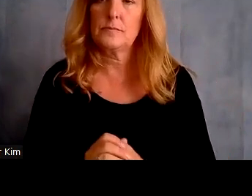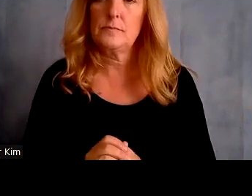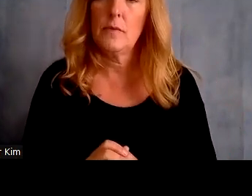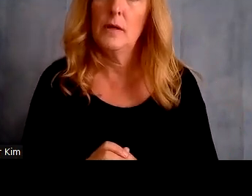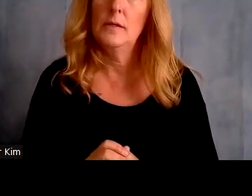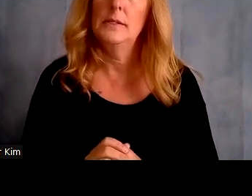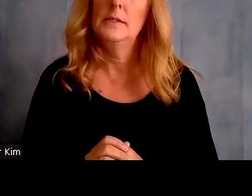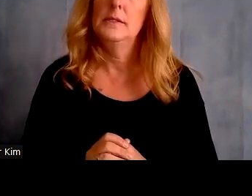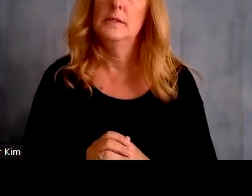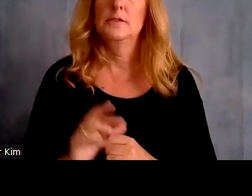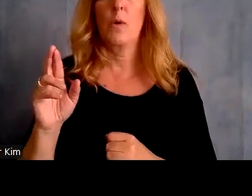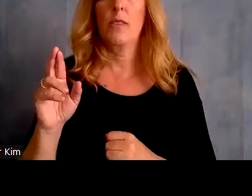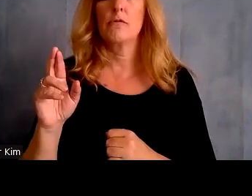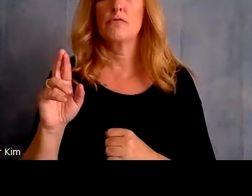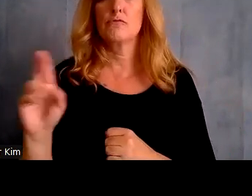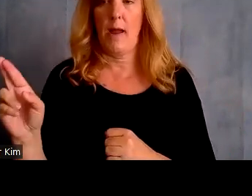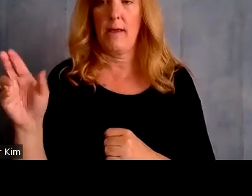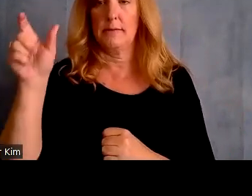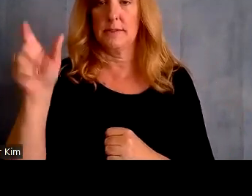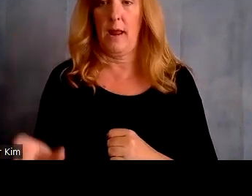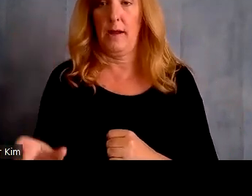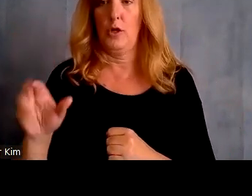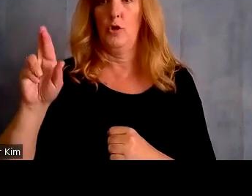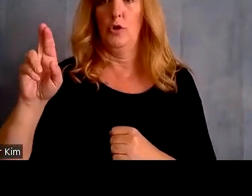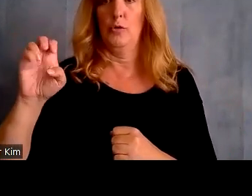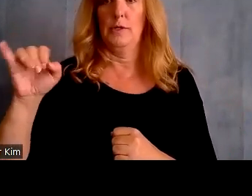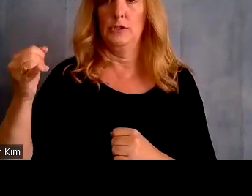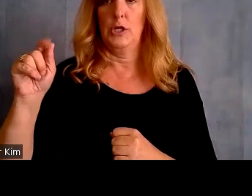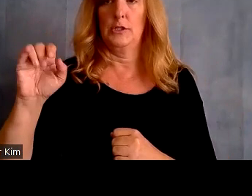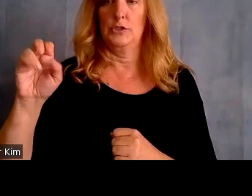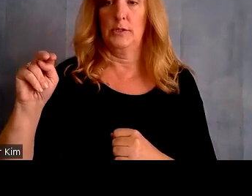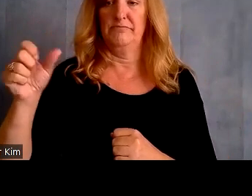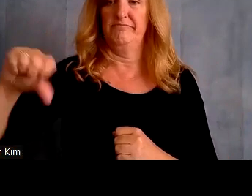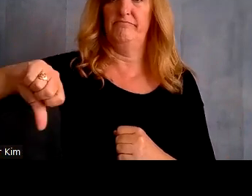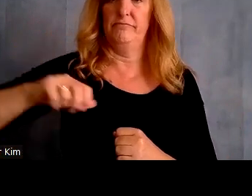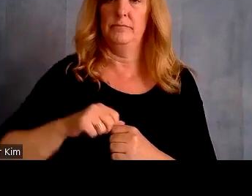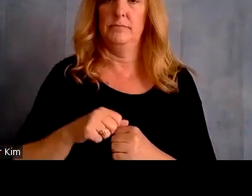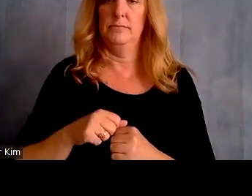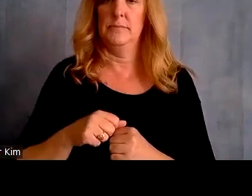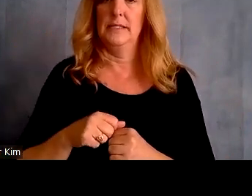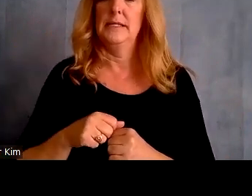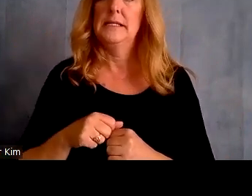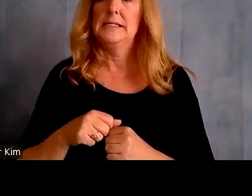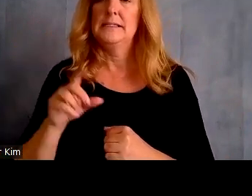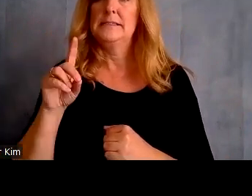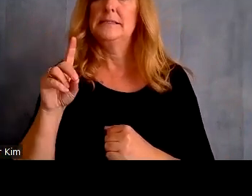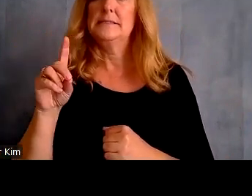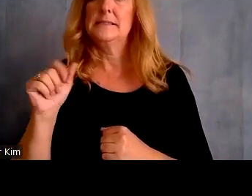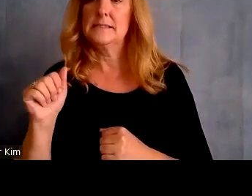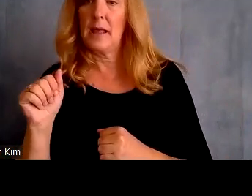So on the right-hand side, rejection. So disableism could just reject people with